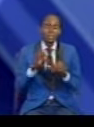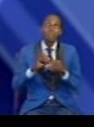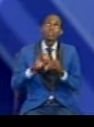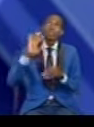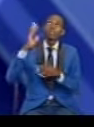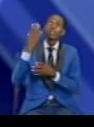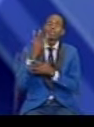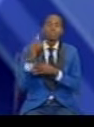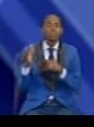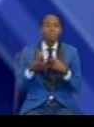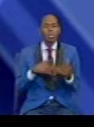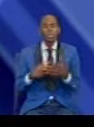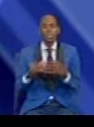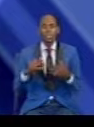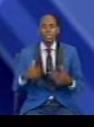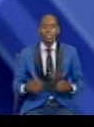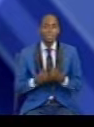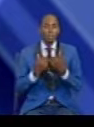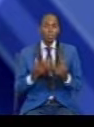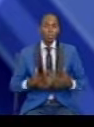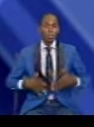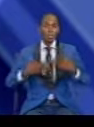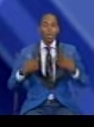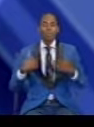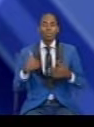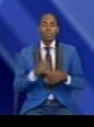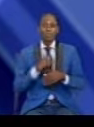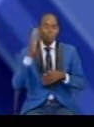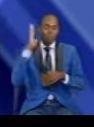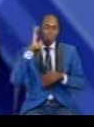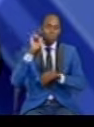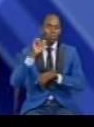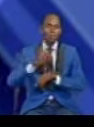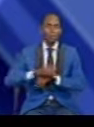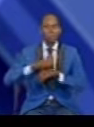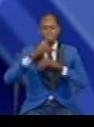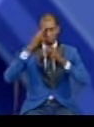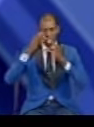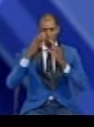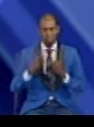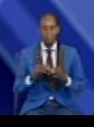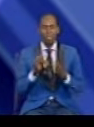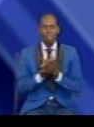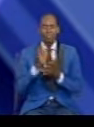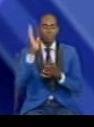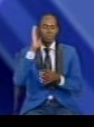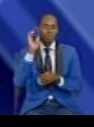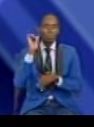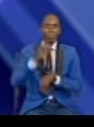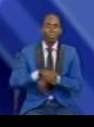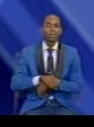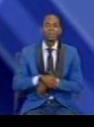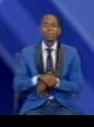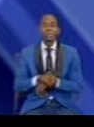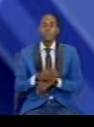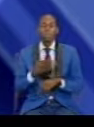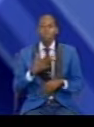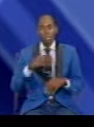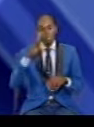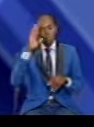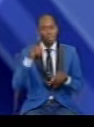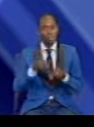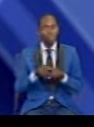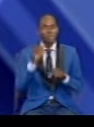of life, we are going to overcome. Determine that you are going to overcome. But dearly beloved, let